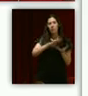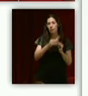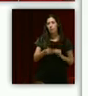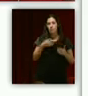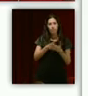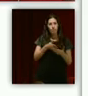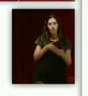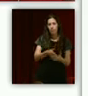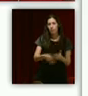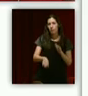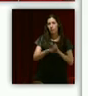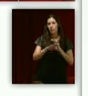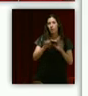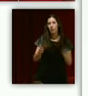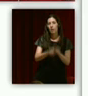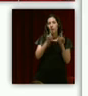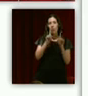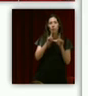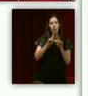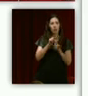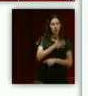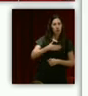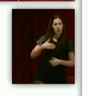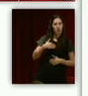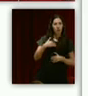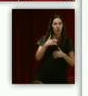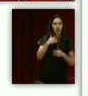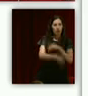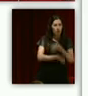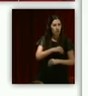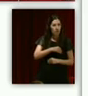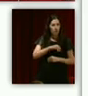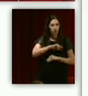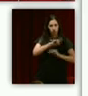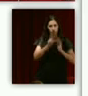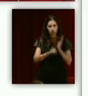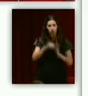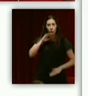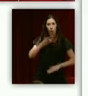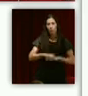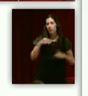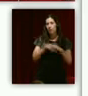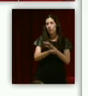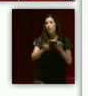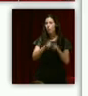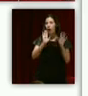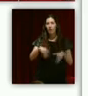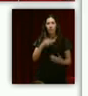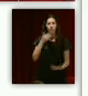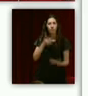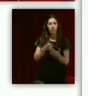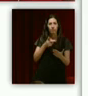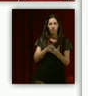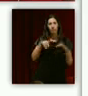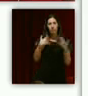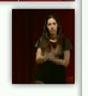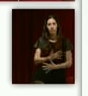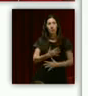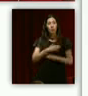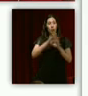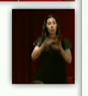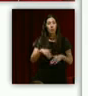Android and Apple, we find ourselves with numerous non-accessible applications. And